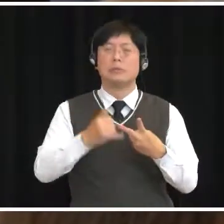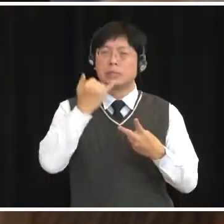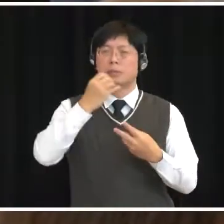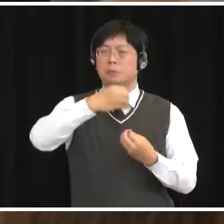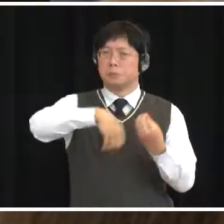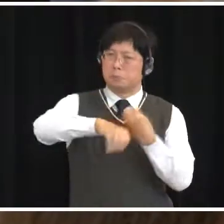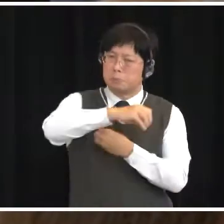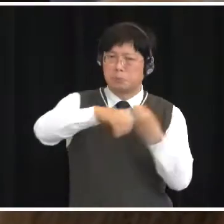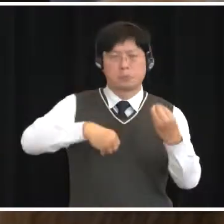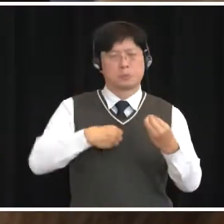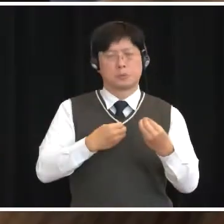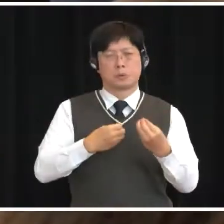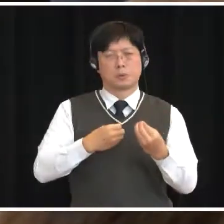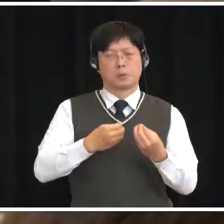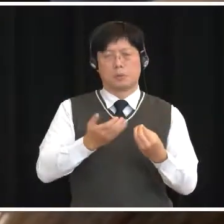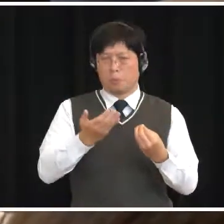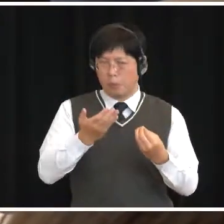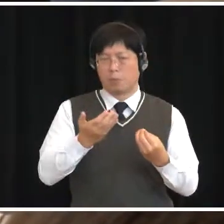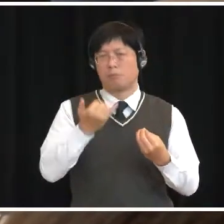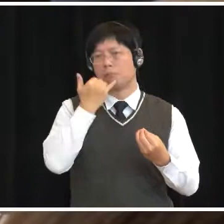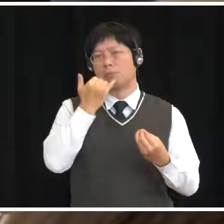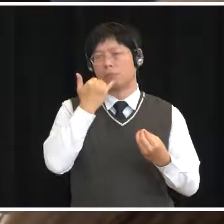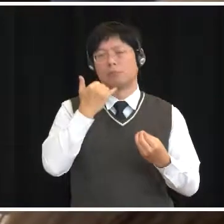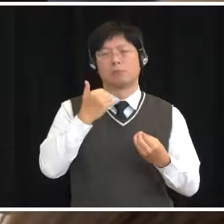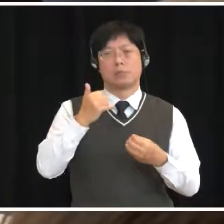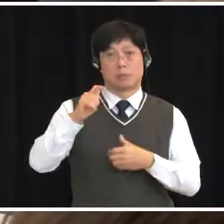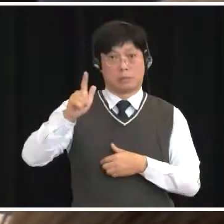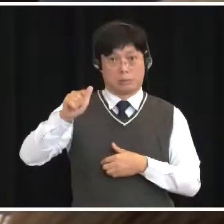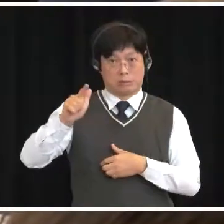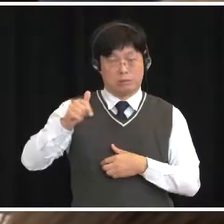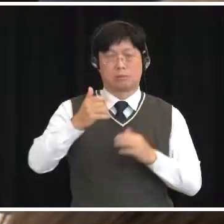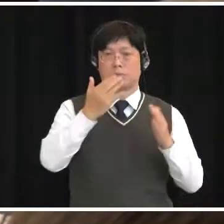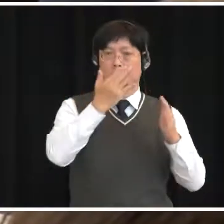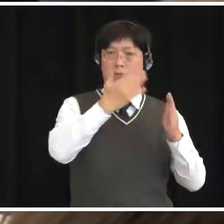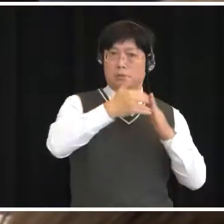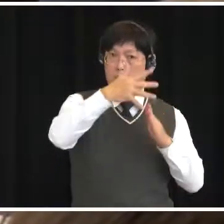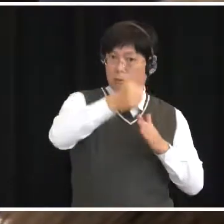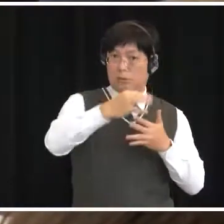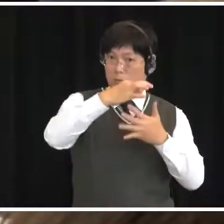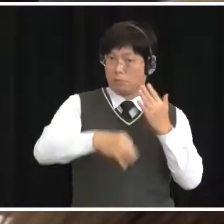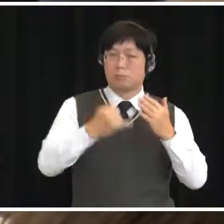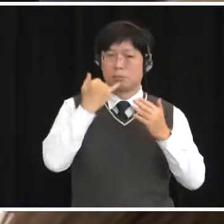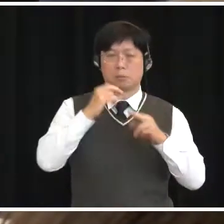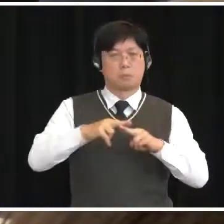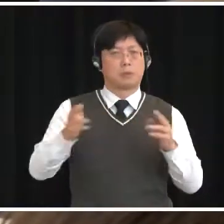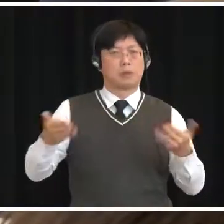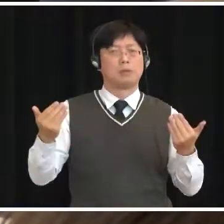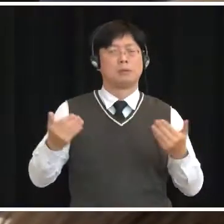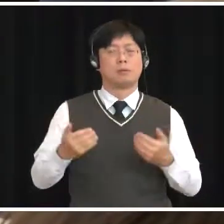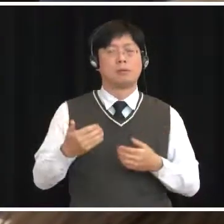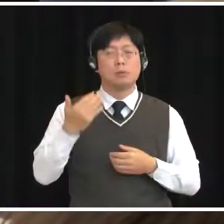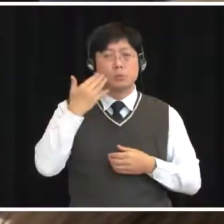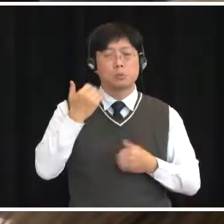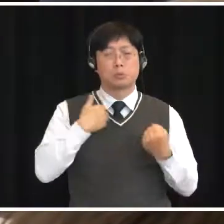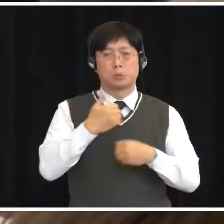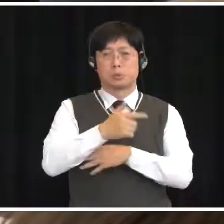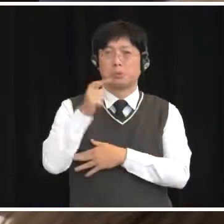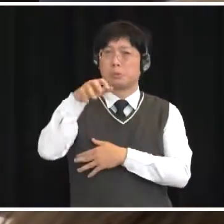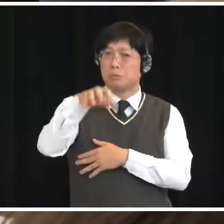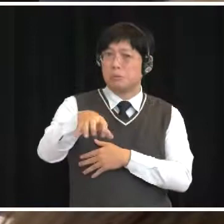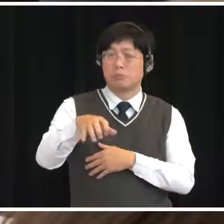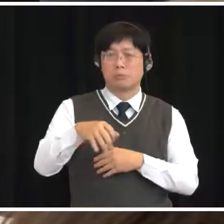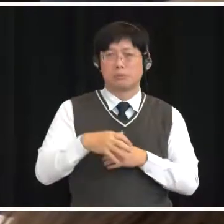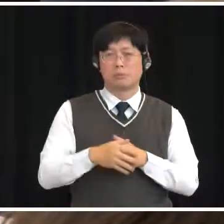funding to more flexibility in the qualification of